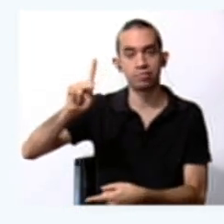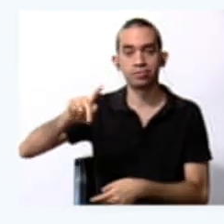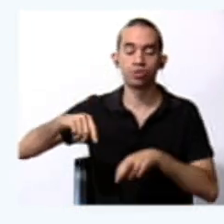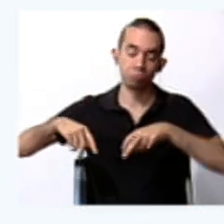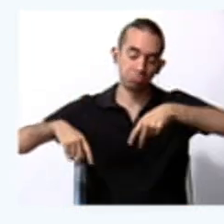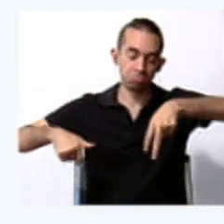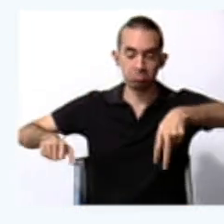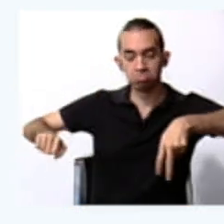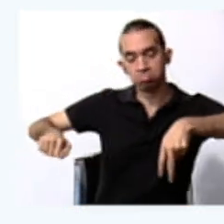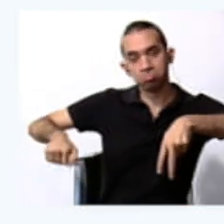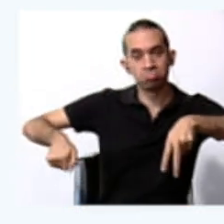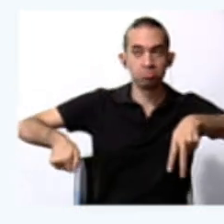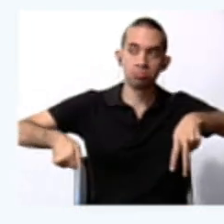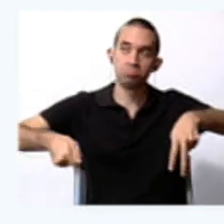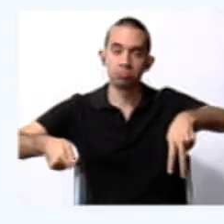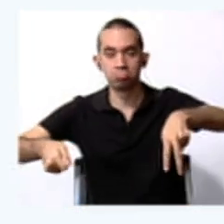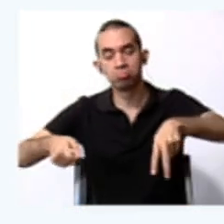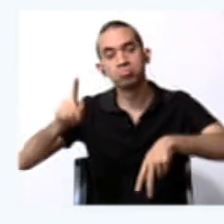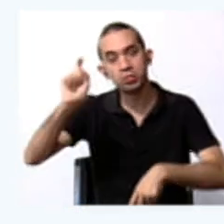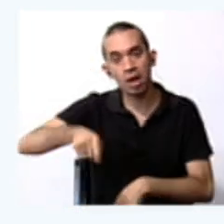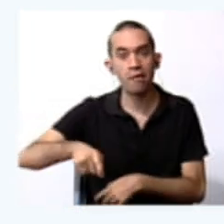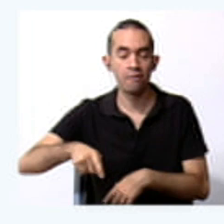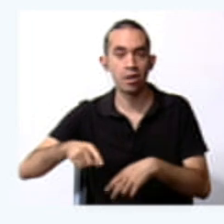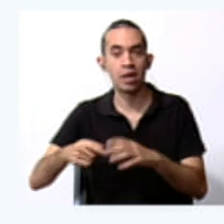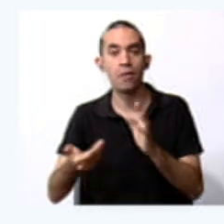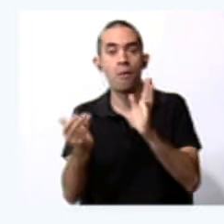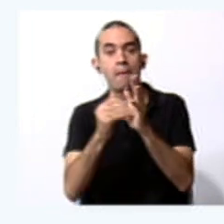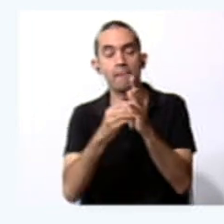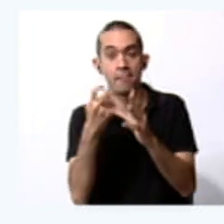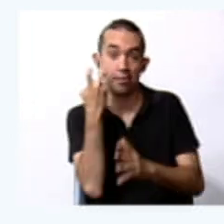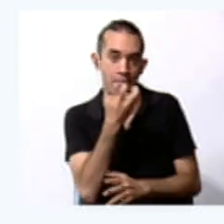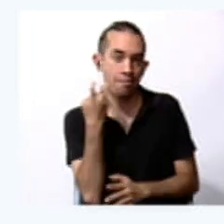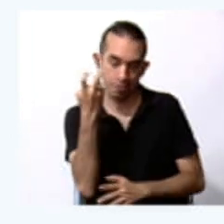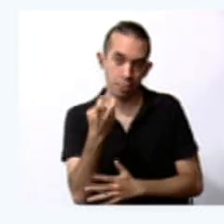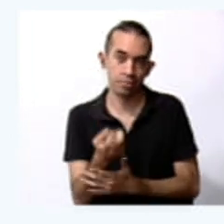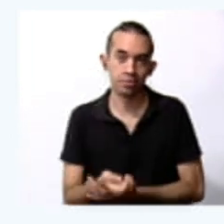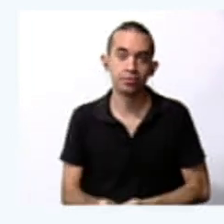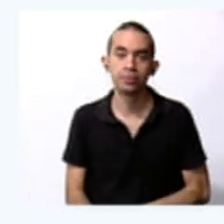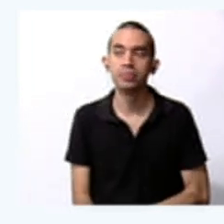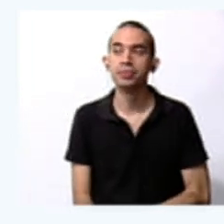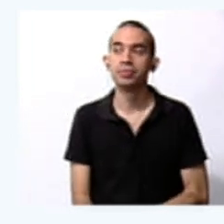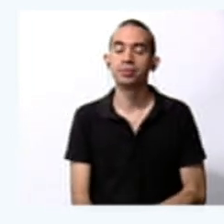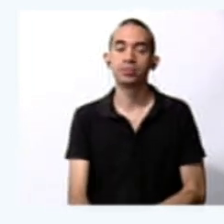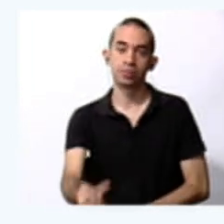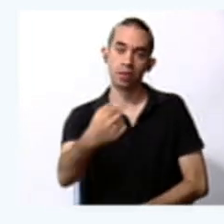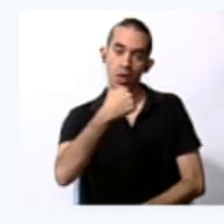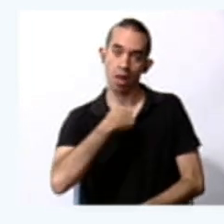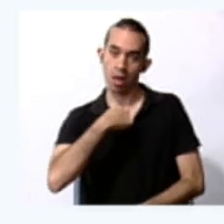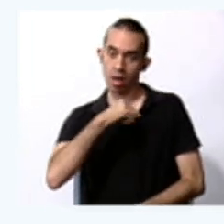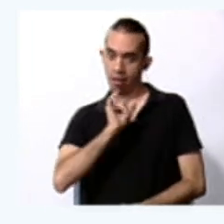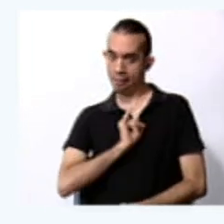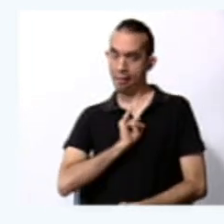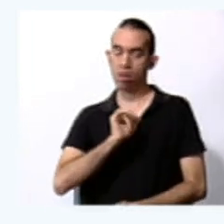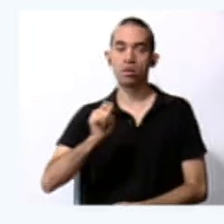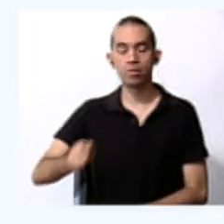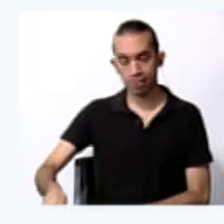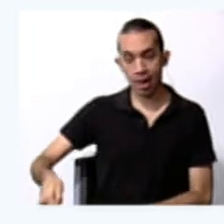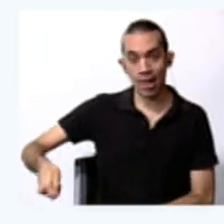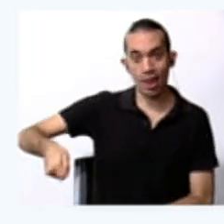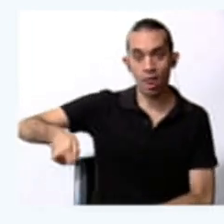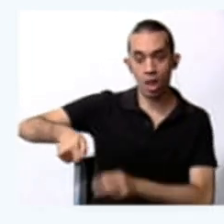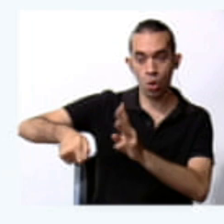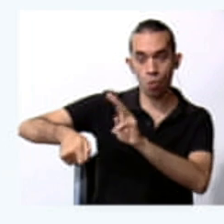to repeat after teacher Greivin. Ustedes deben repetir después de teacher Greivin. I walk my